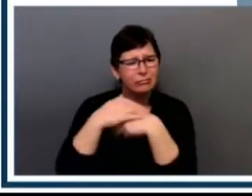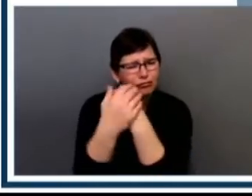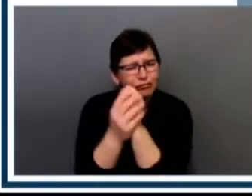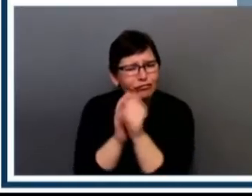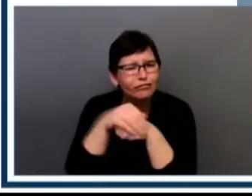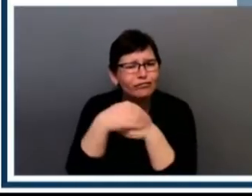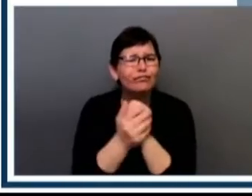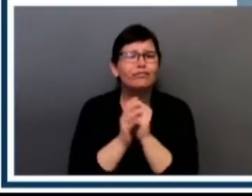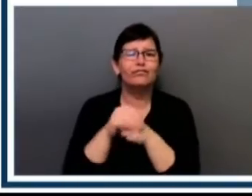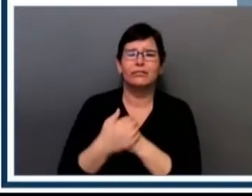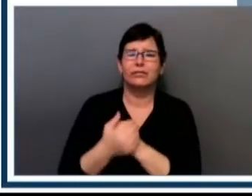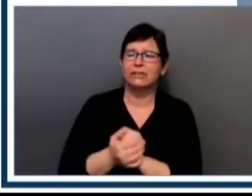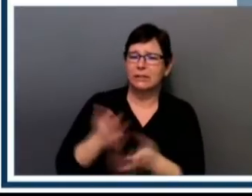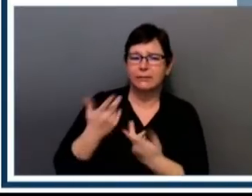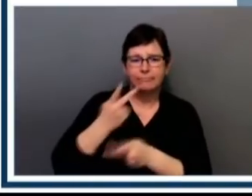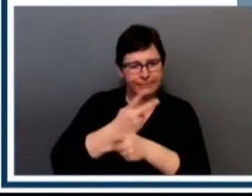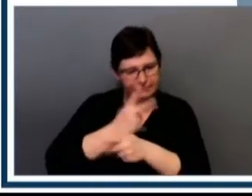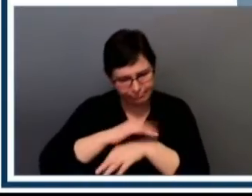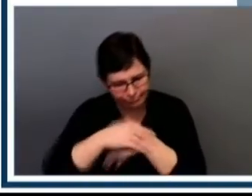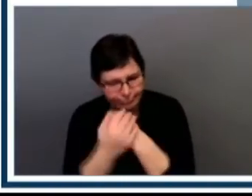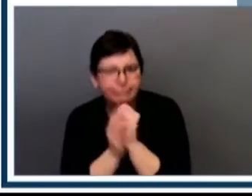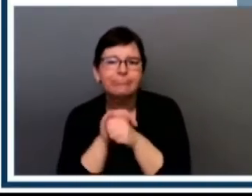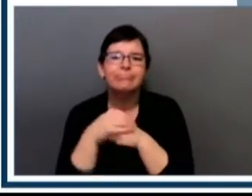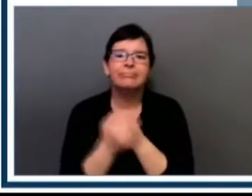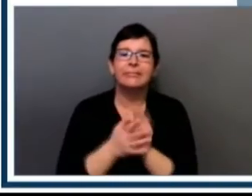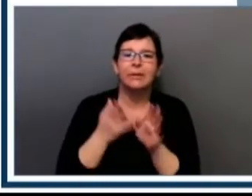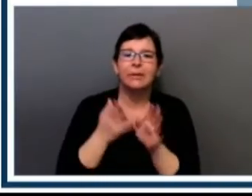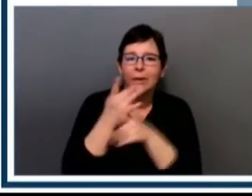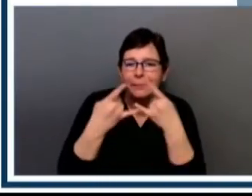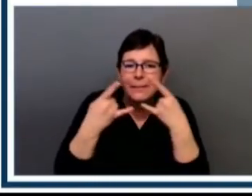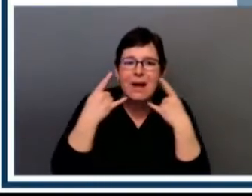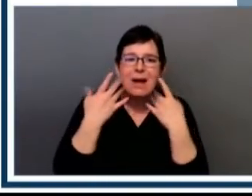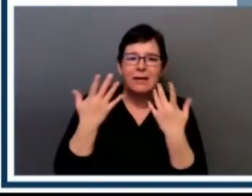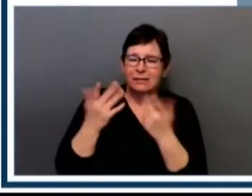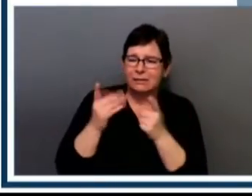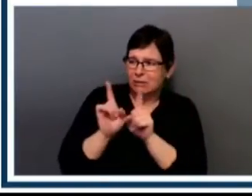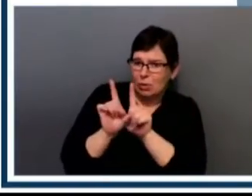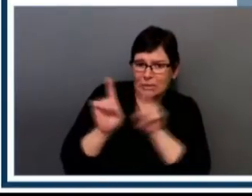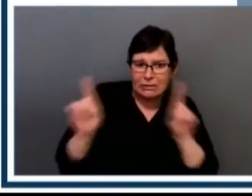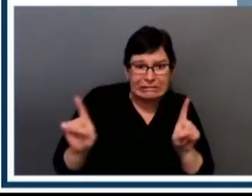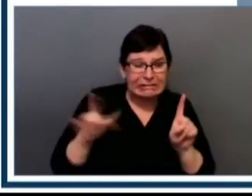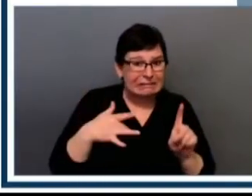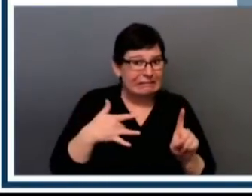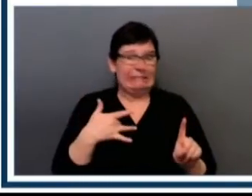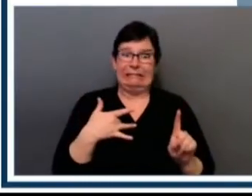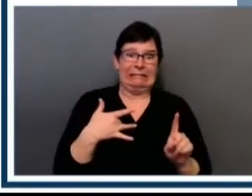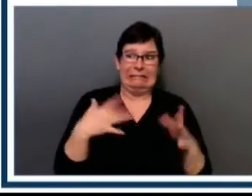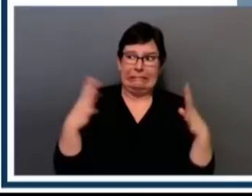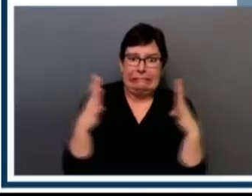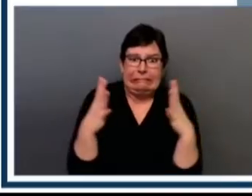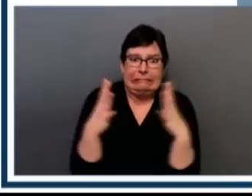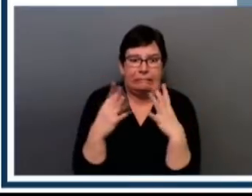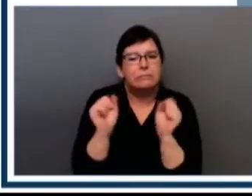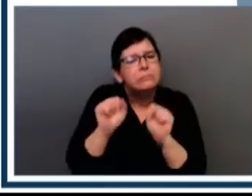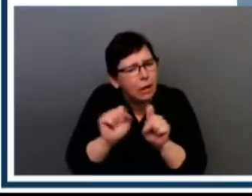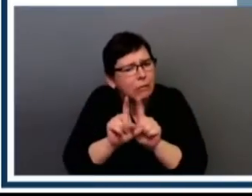of people in our close social circles. And we should continue to do all those things as part of our new normal that